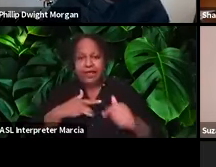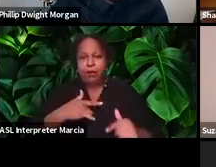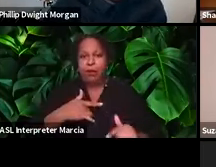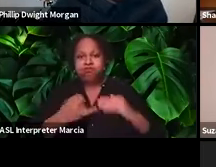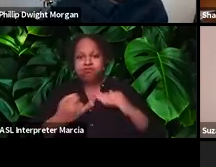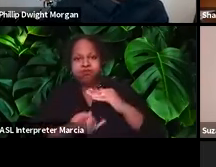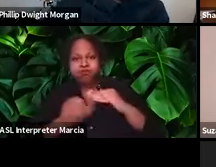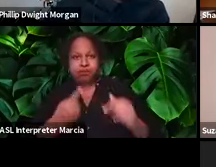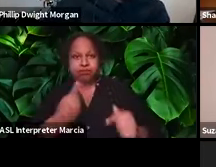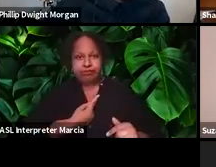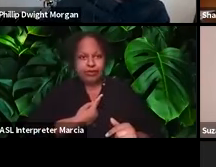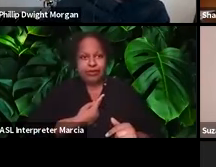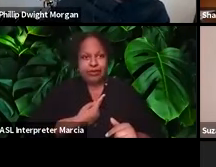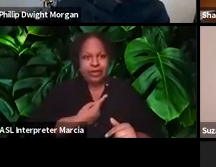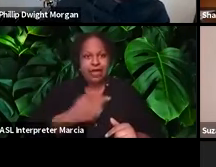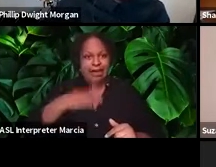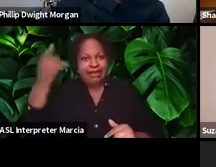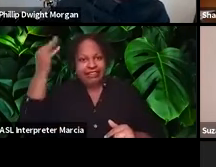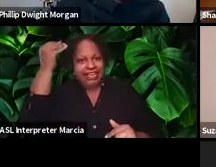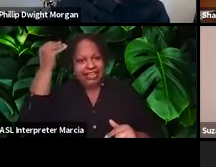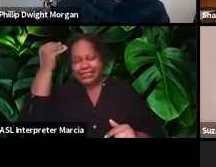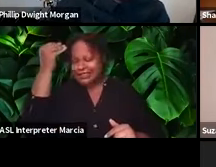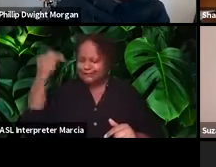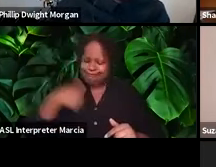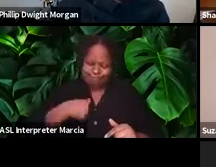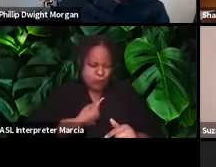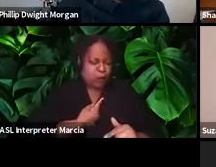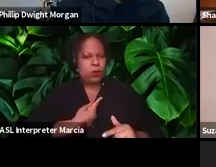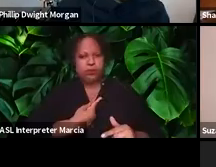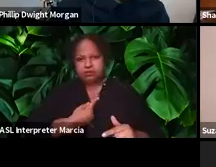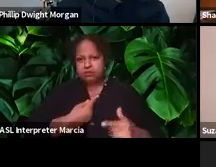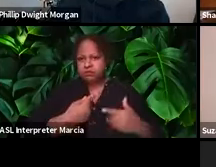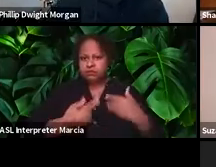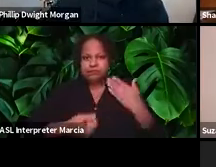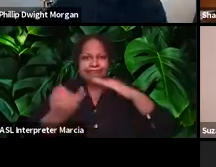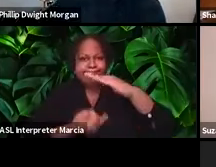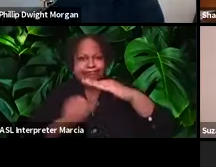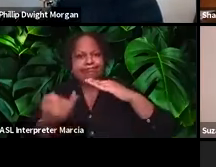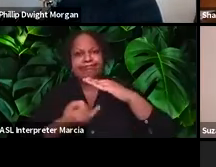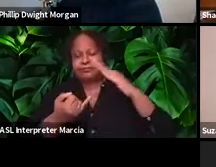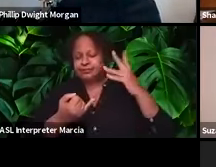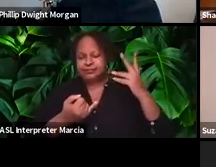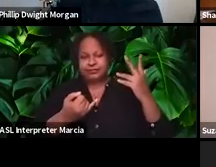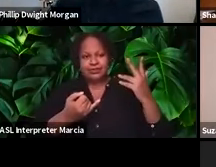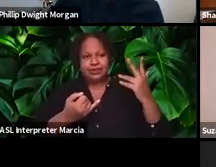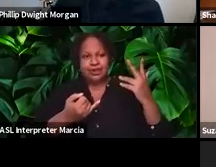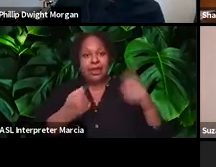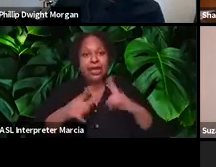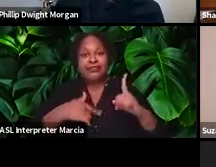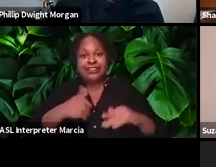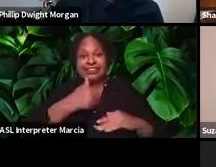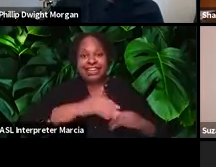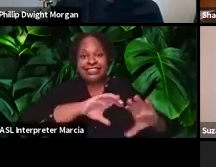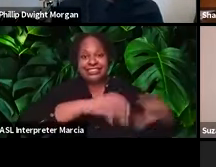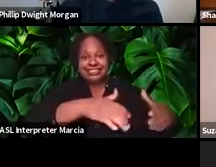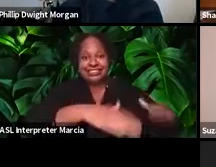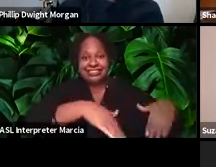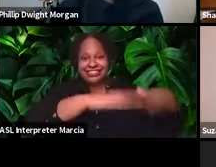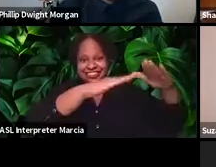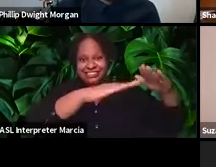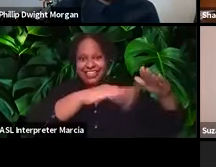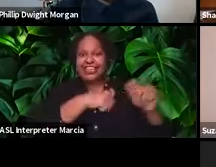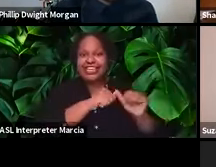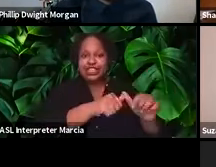started this mindset of being the only one. And I think one of the things that the next generation does is stay